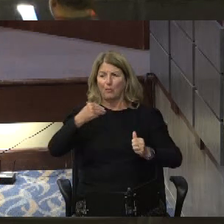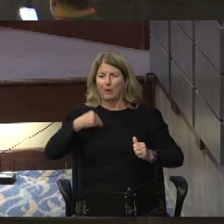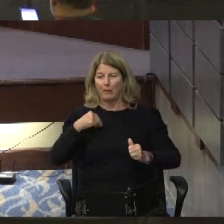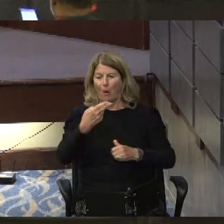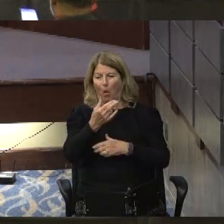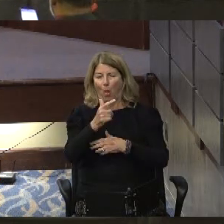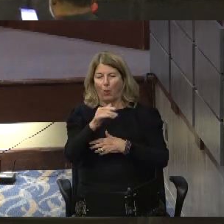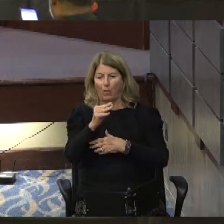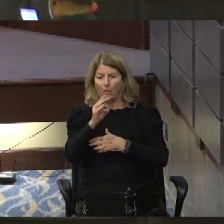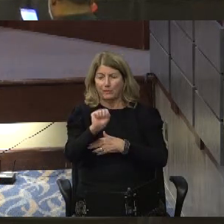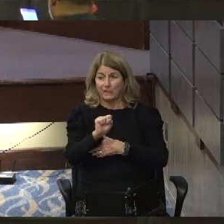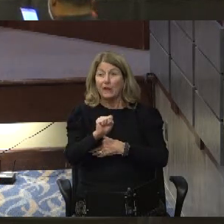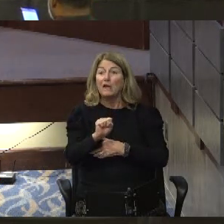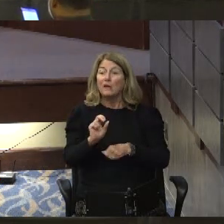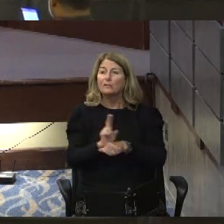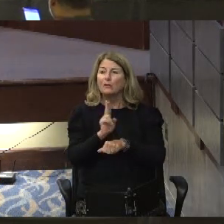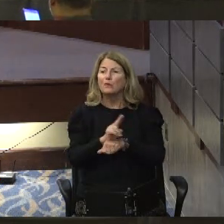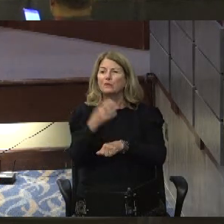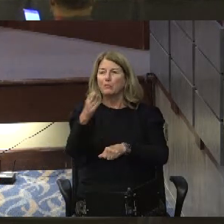of Creighton University,